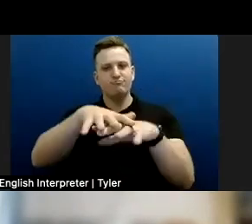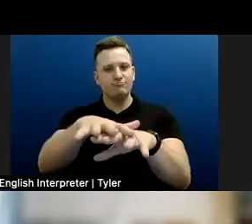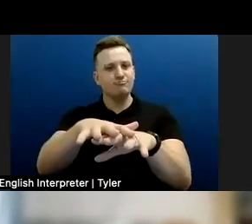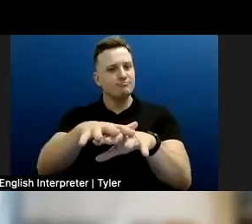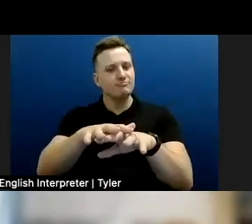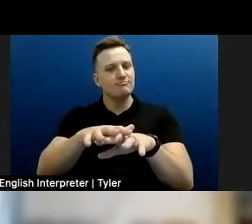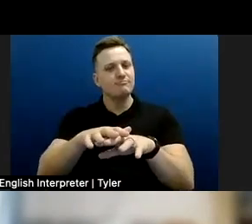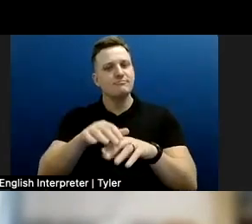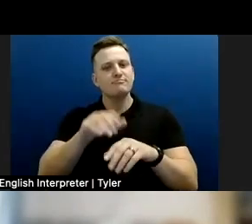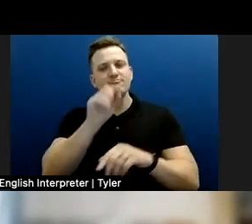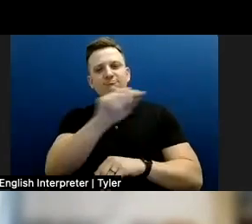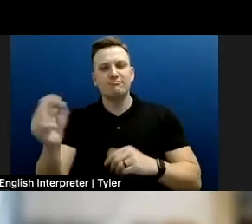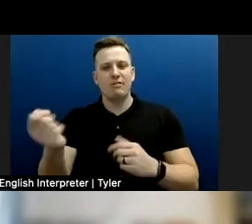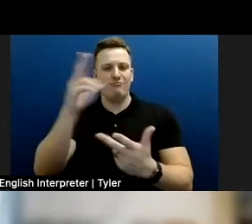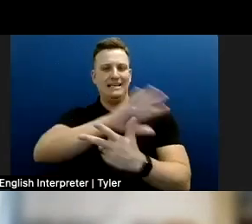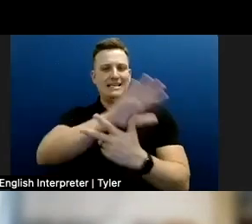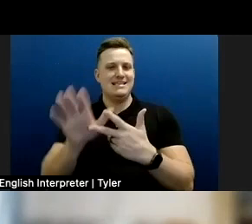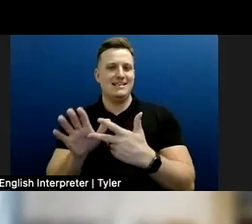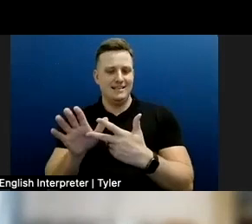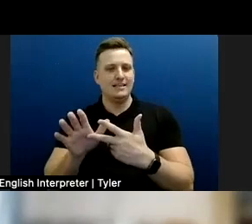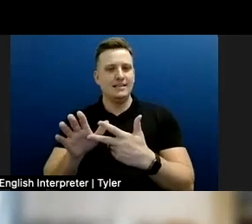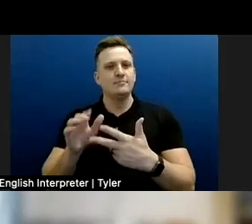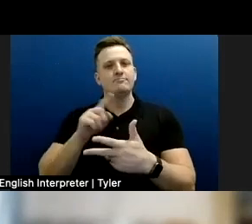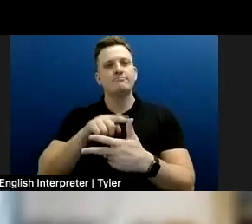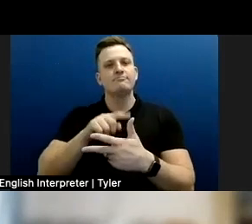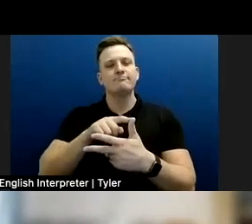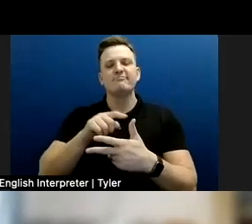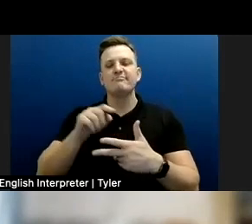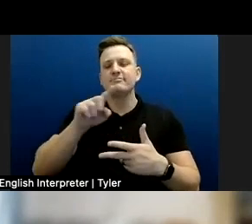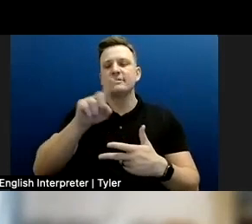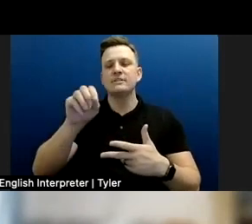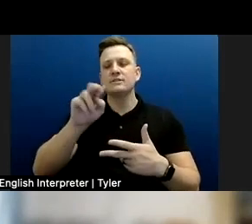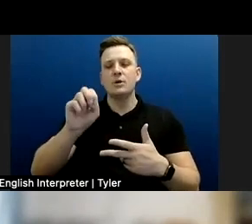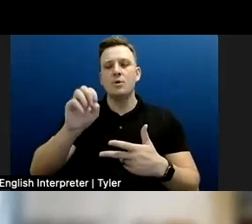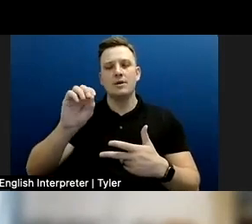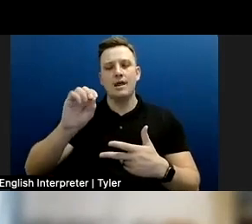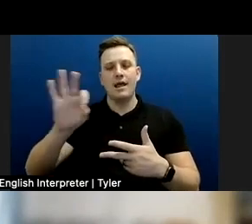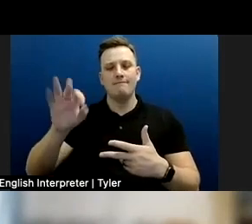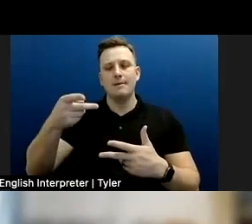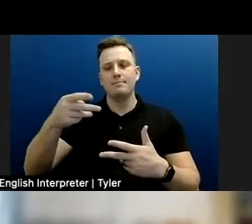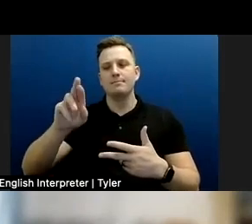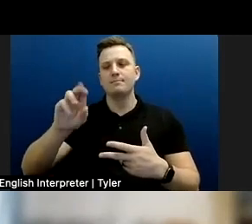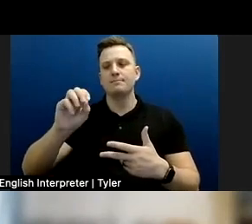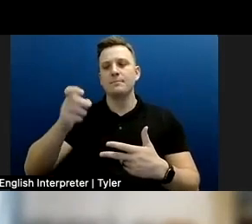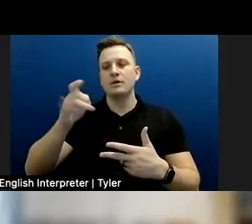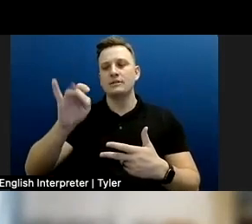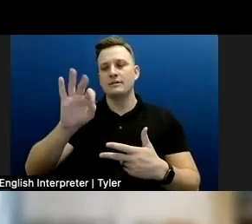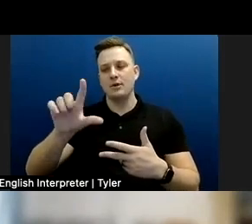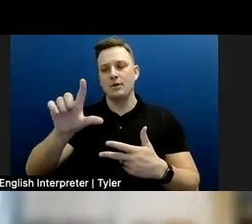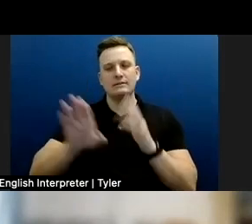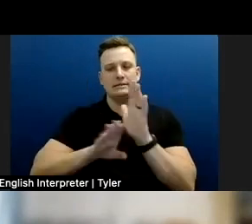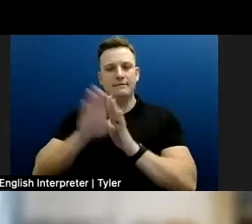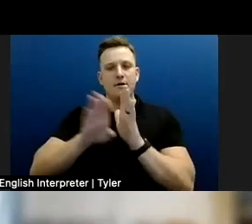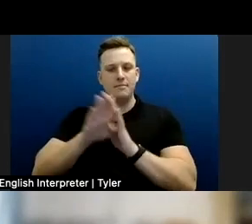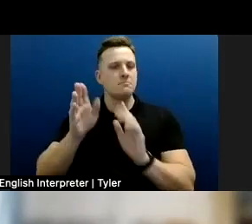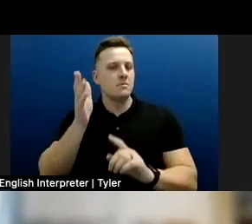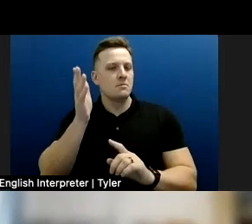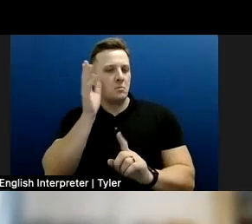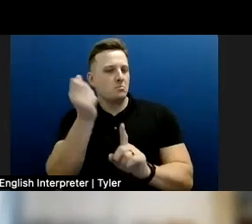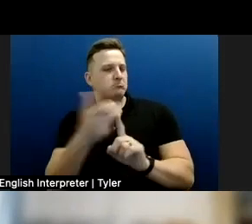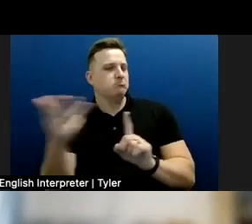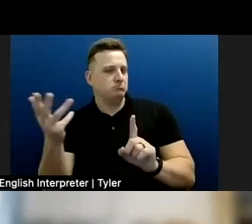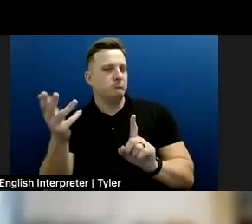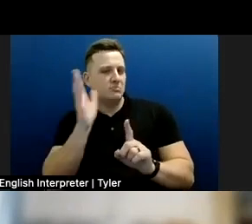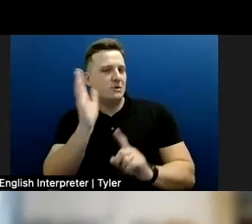One is this so-called Zone of Proximal Development, and I will explore that